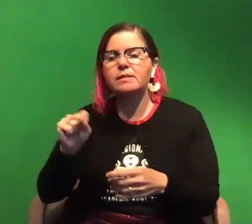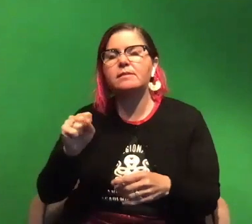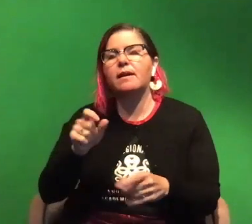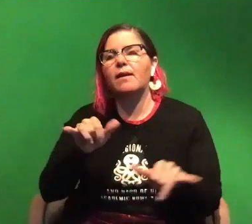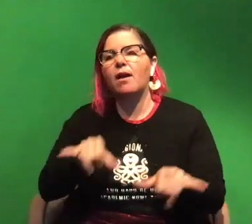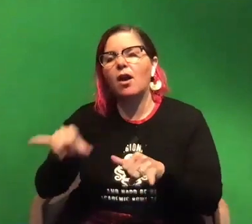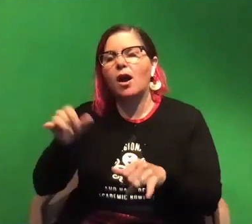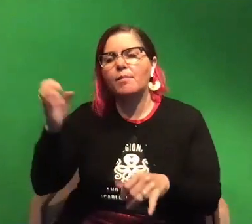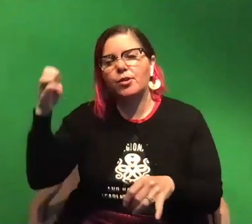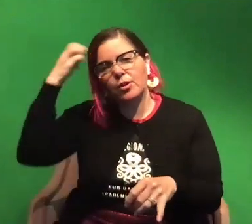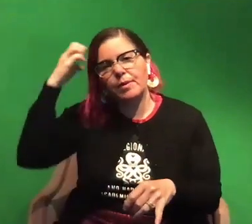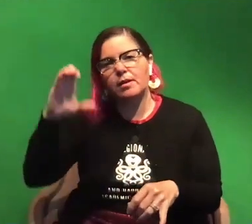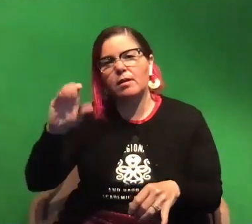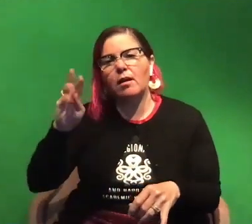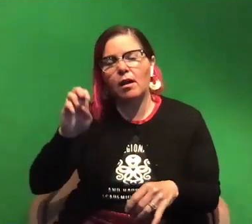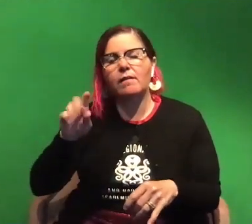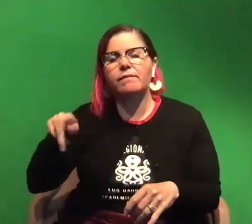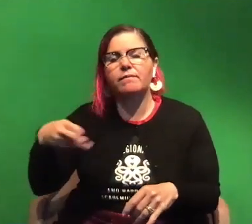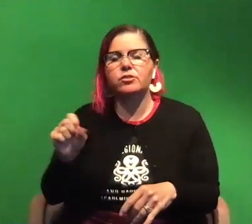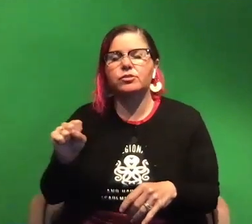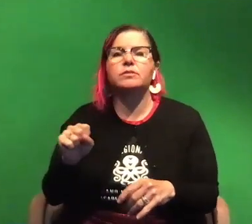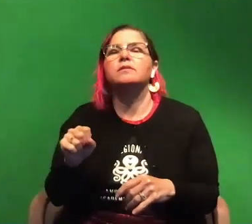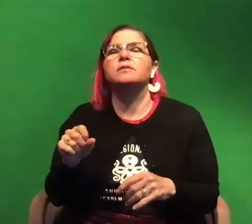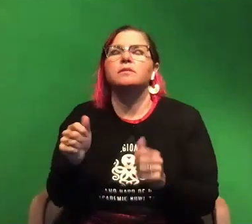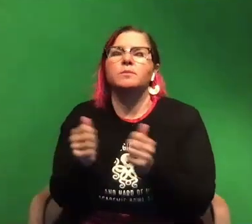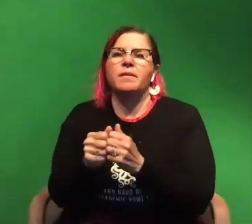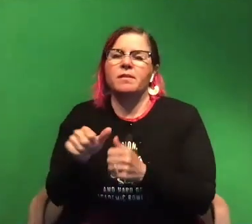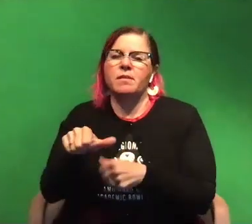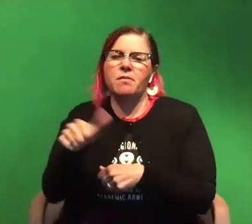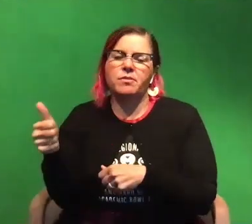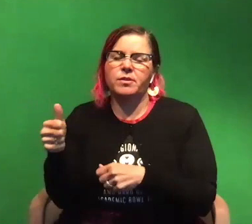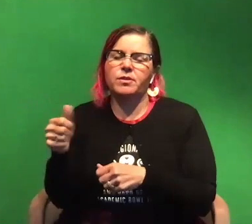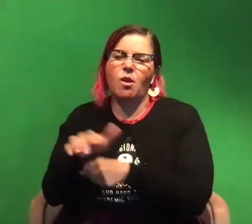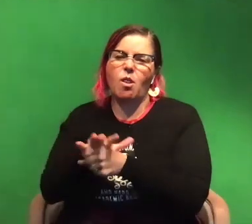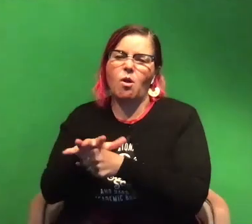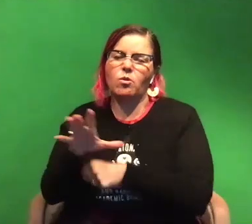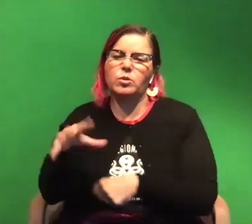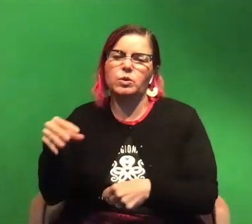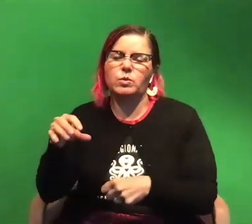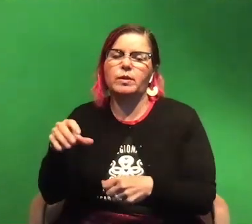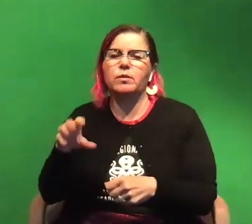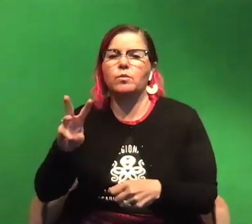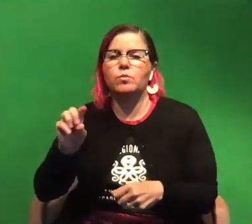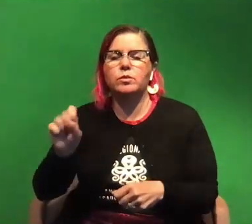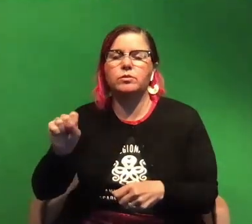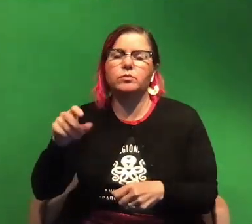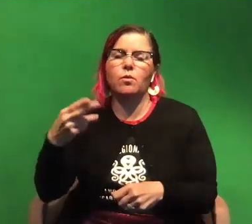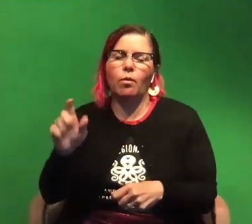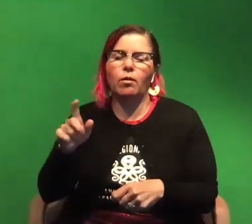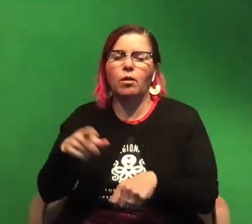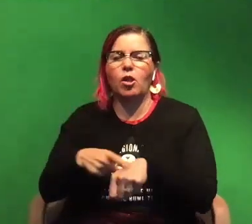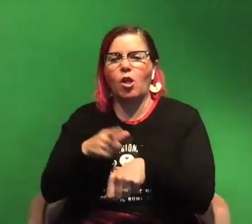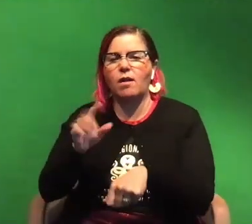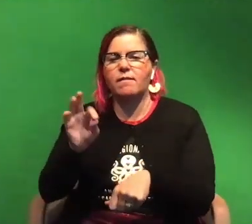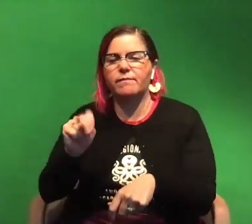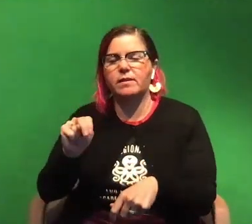cuttlefish, that's Dr. Roger Hanlon, with some of our local squid species too, the Woods Hole longfin squid, some other